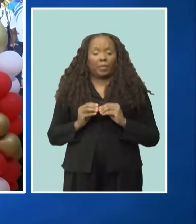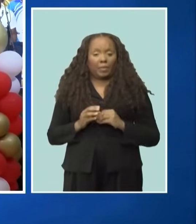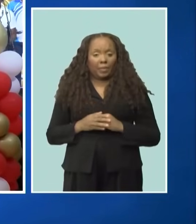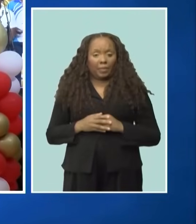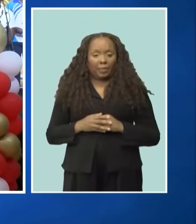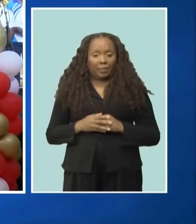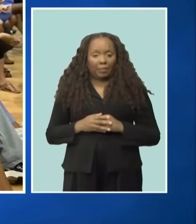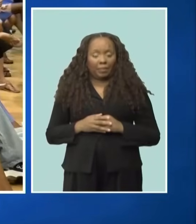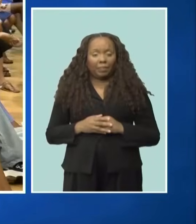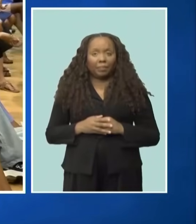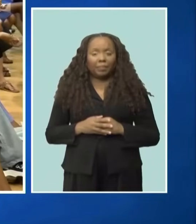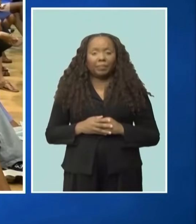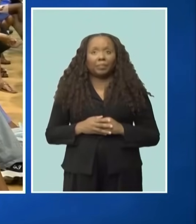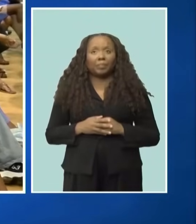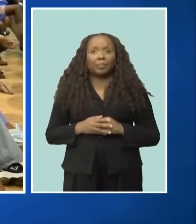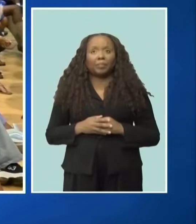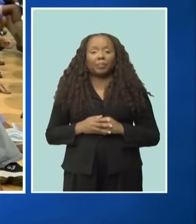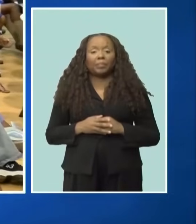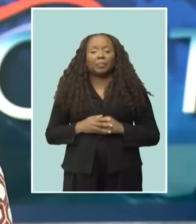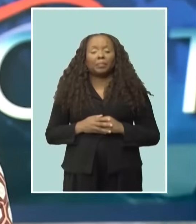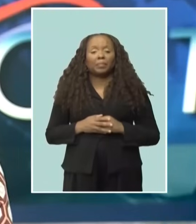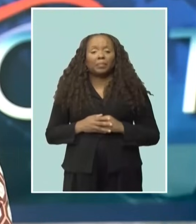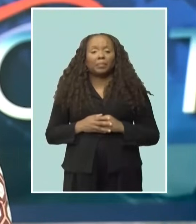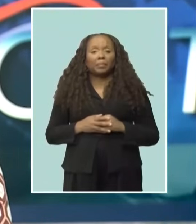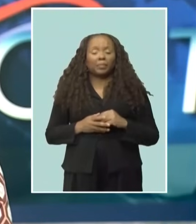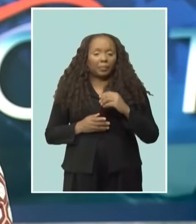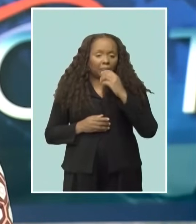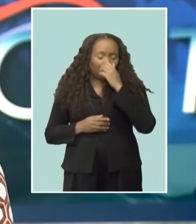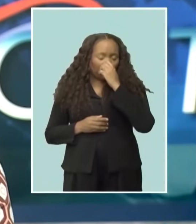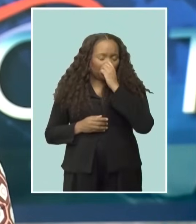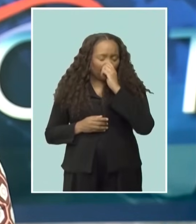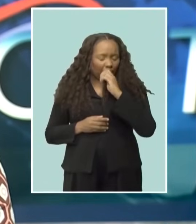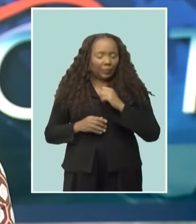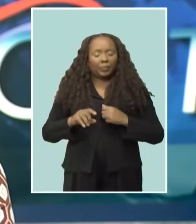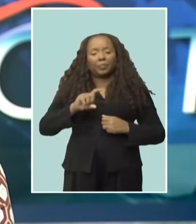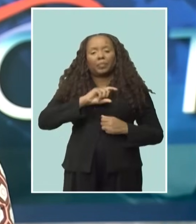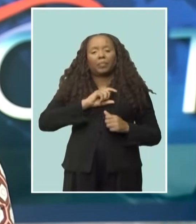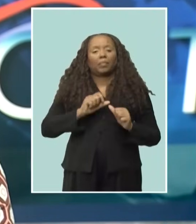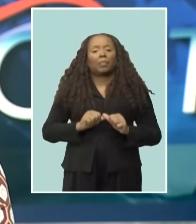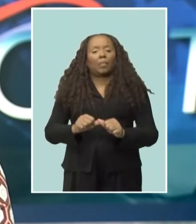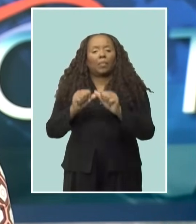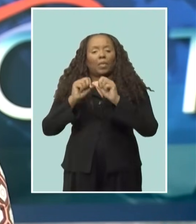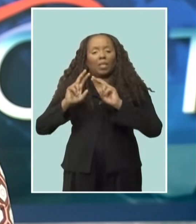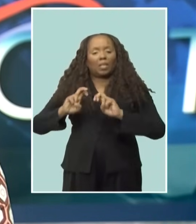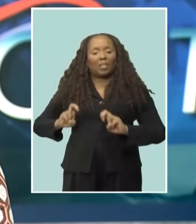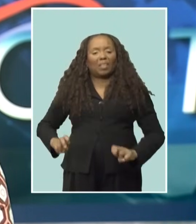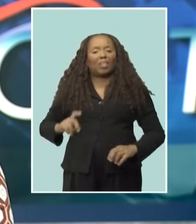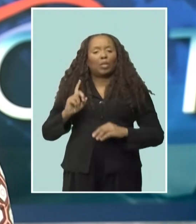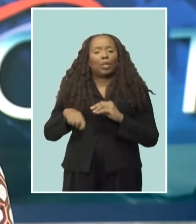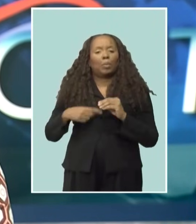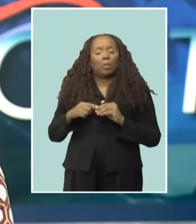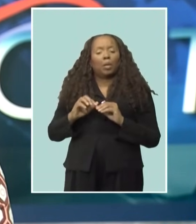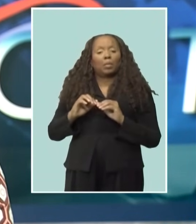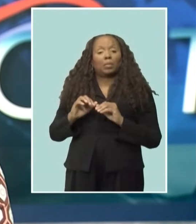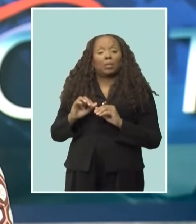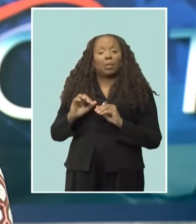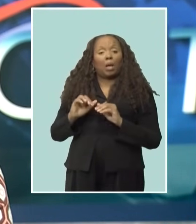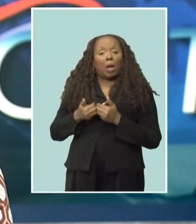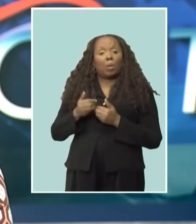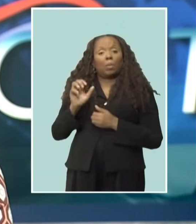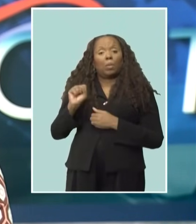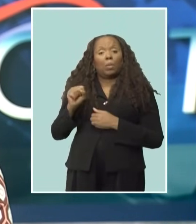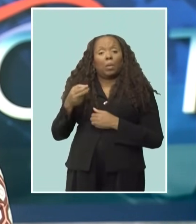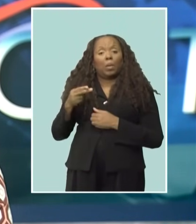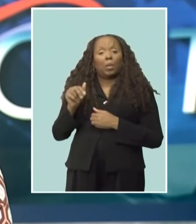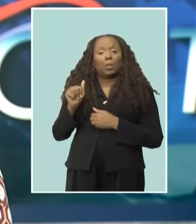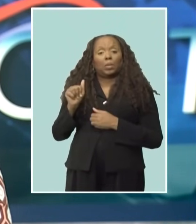Andrew Lowe, CBC News. As police continue their investigations into Jonathan Chase's death, lawmen were